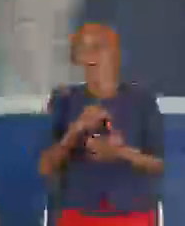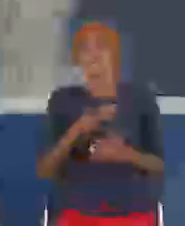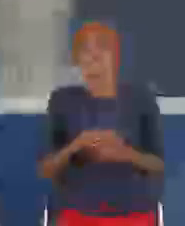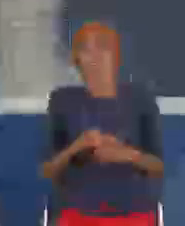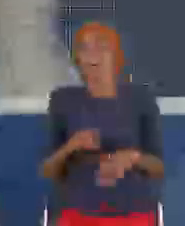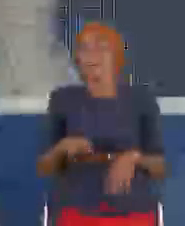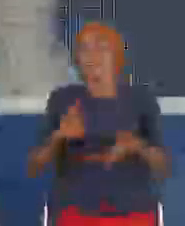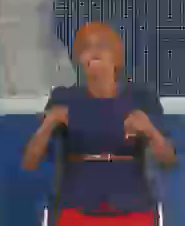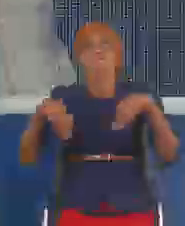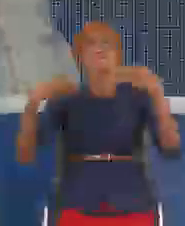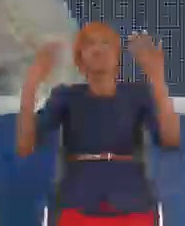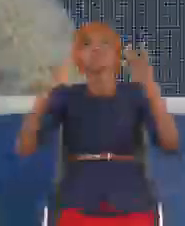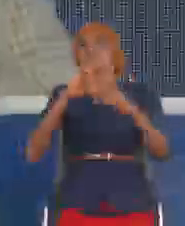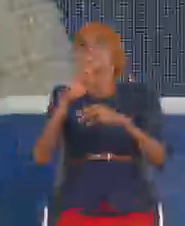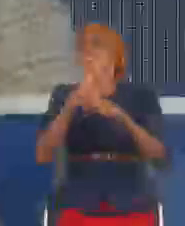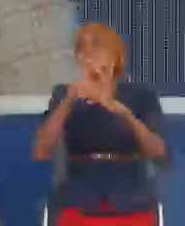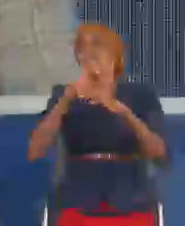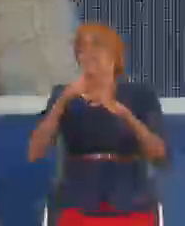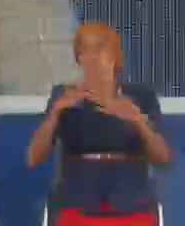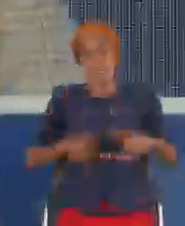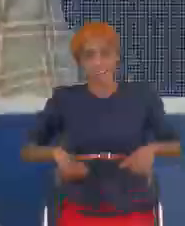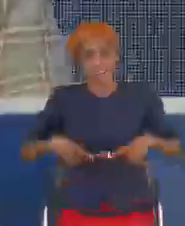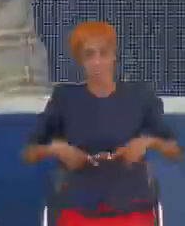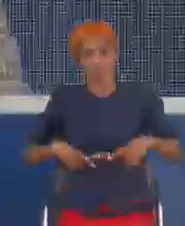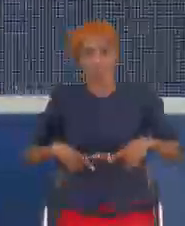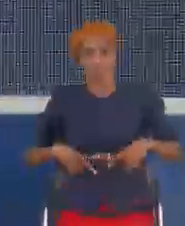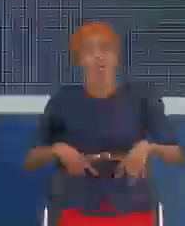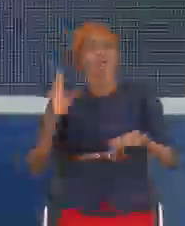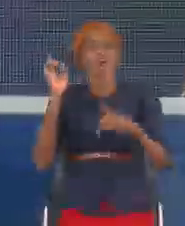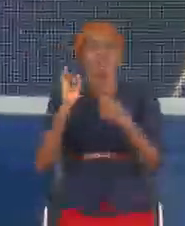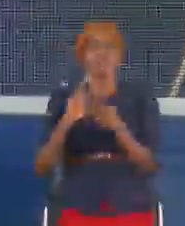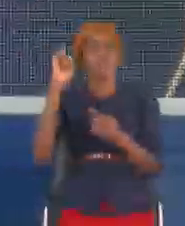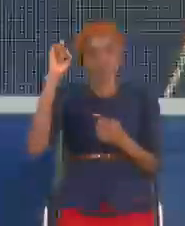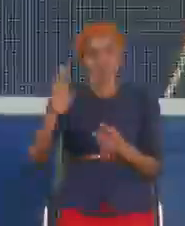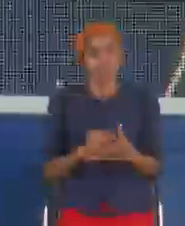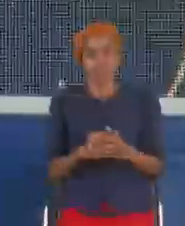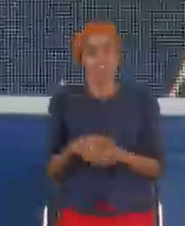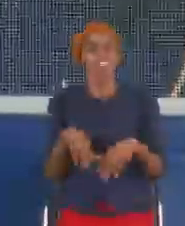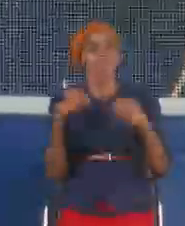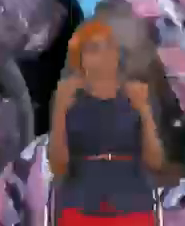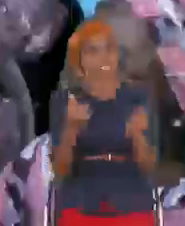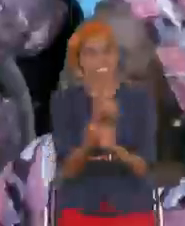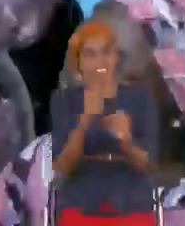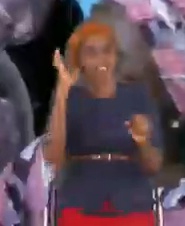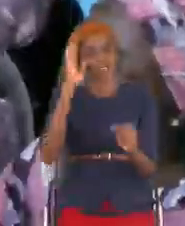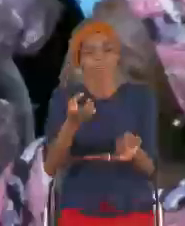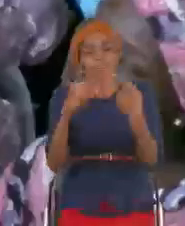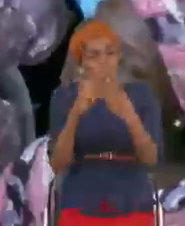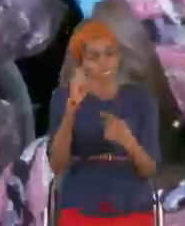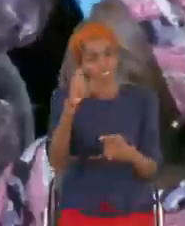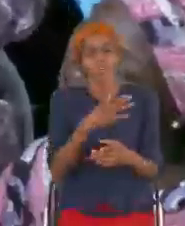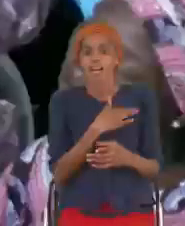the rest of my life unto you. Salvation immediately will come to you. And then